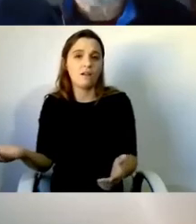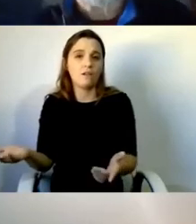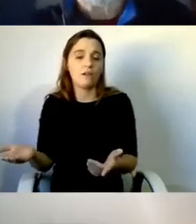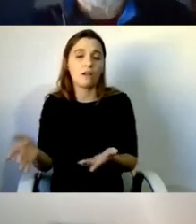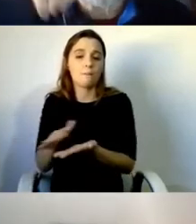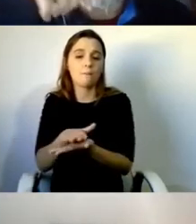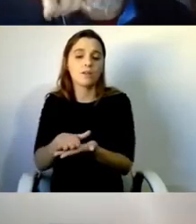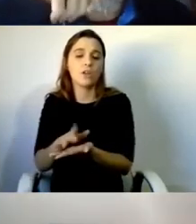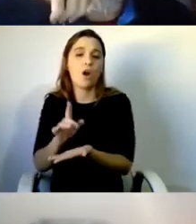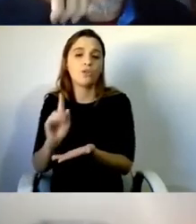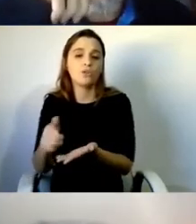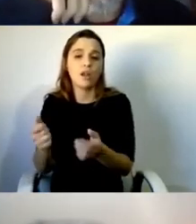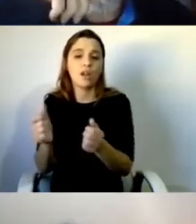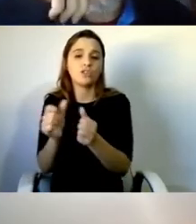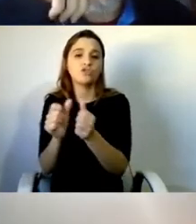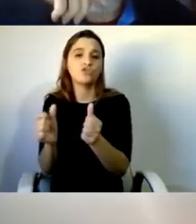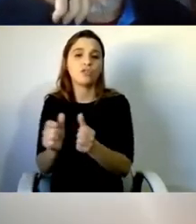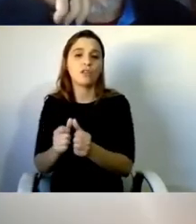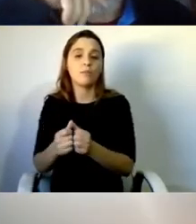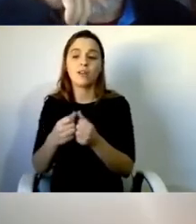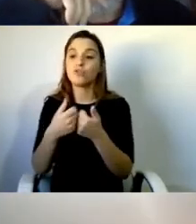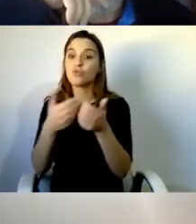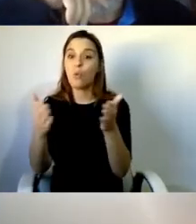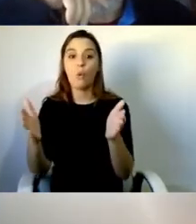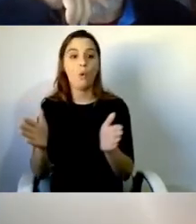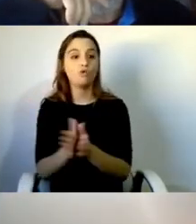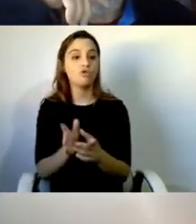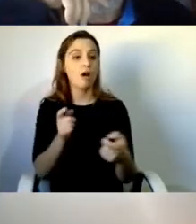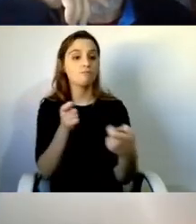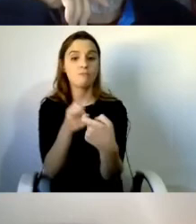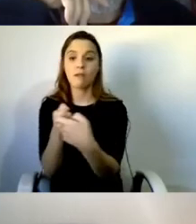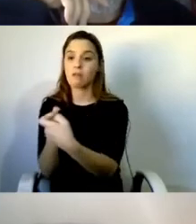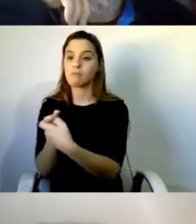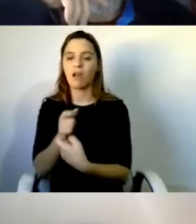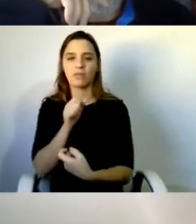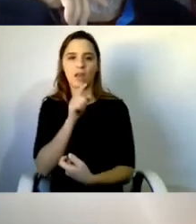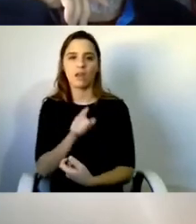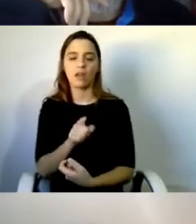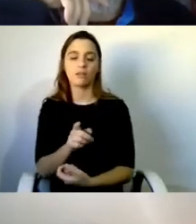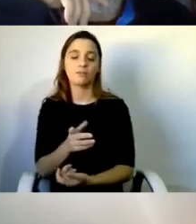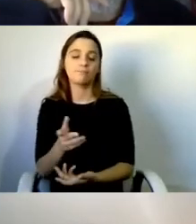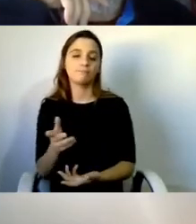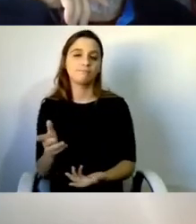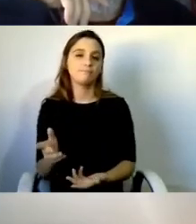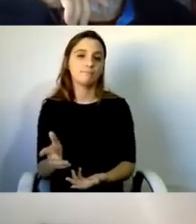So if they give assistance, like in a couple of categories, you will see that in a minute,